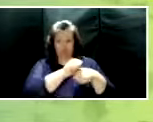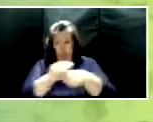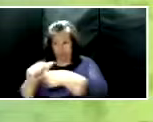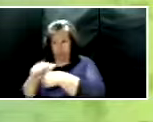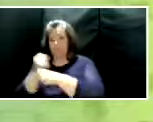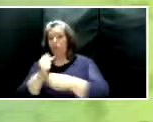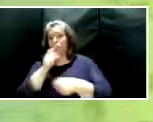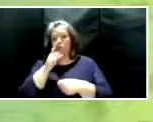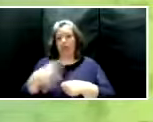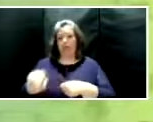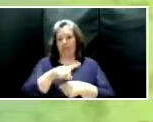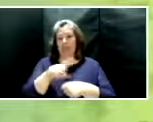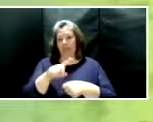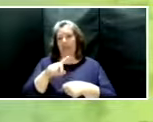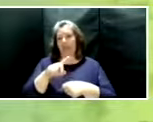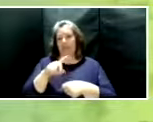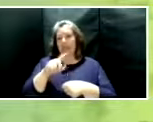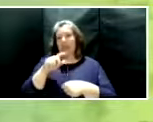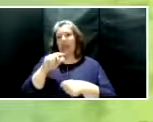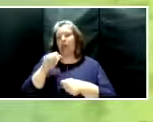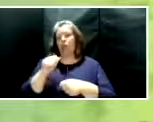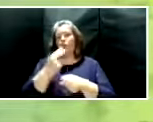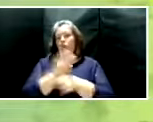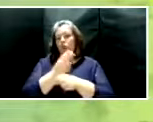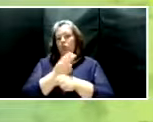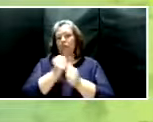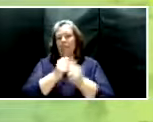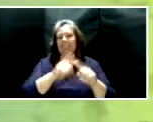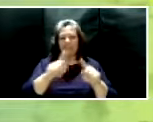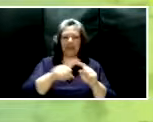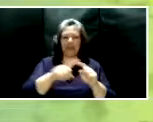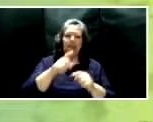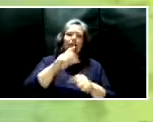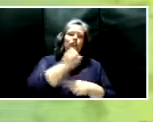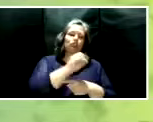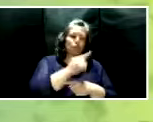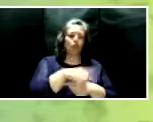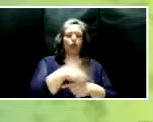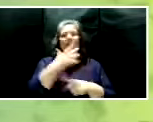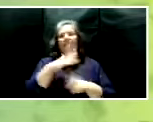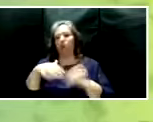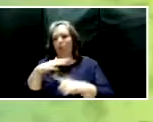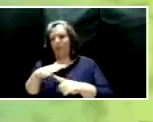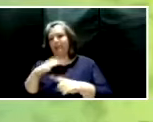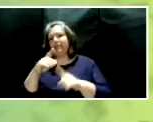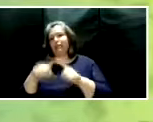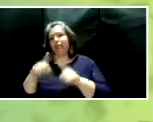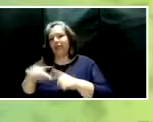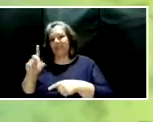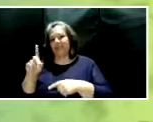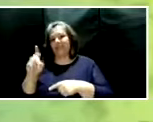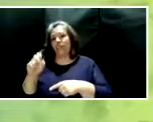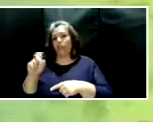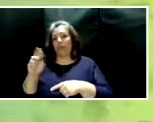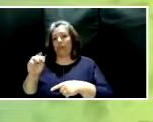to take these determinants, again, along with the social determinants, environmental determinants as well, and allow